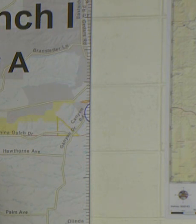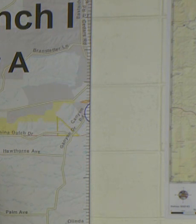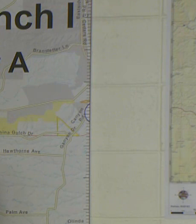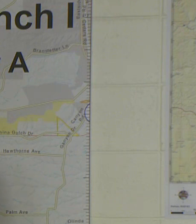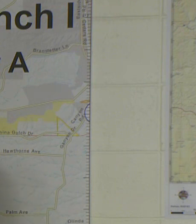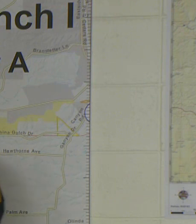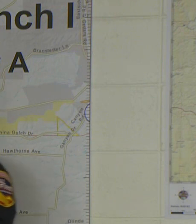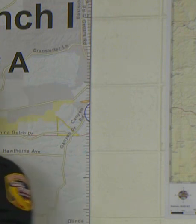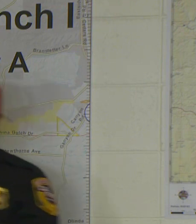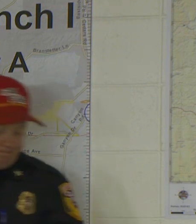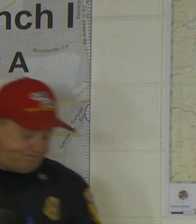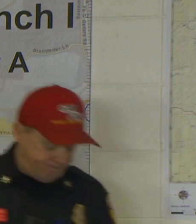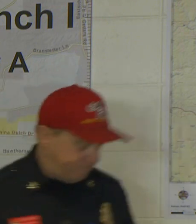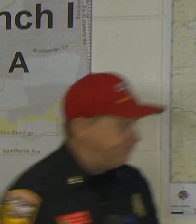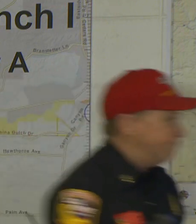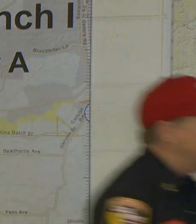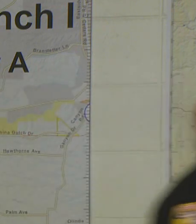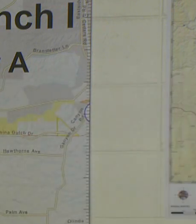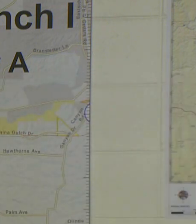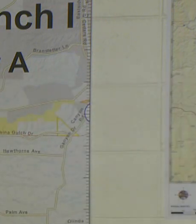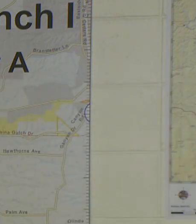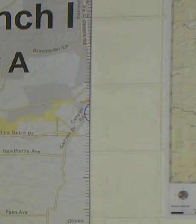utilize to suppress the fire. Thank you.